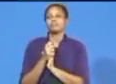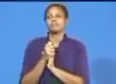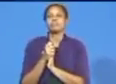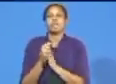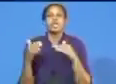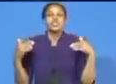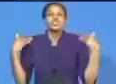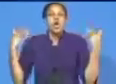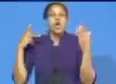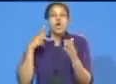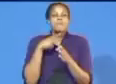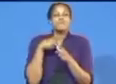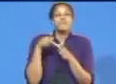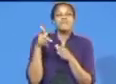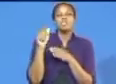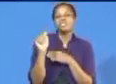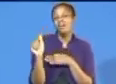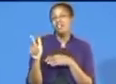young professionals,